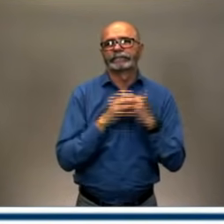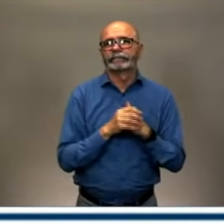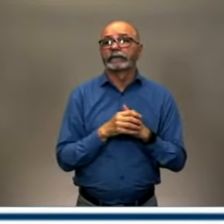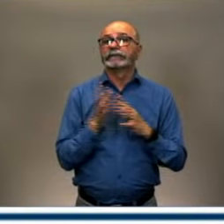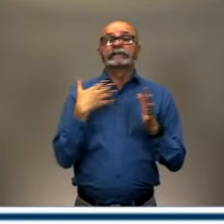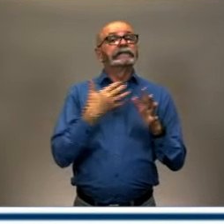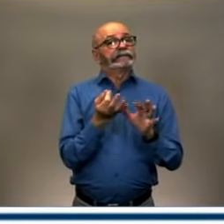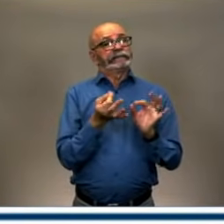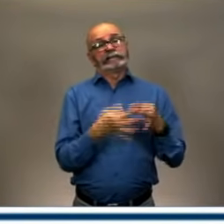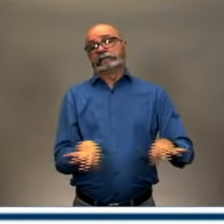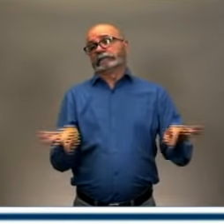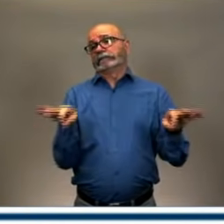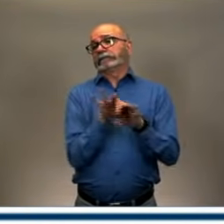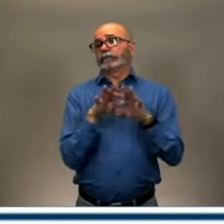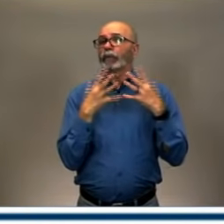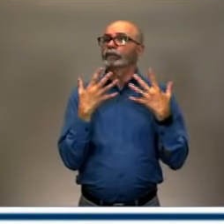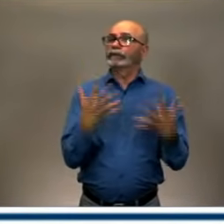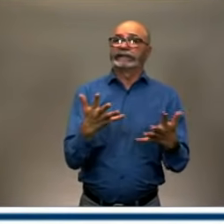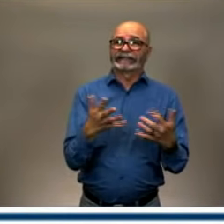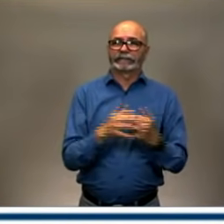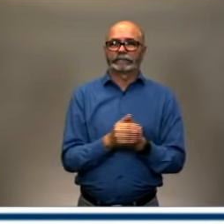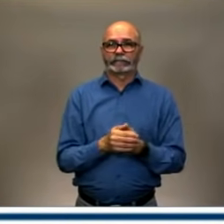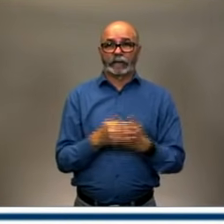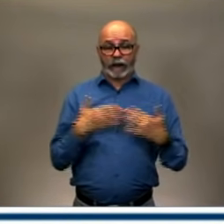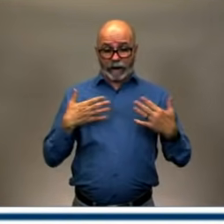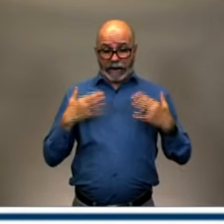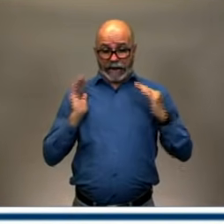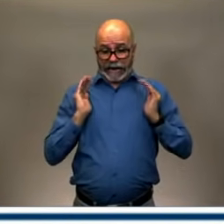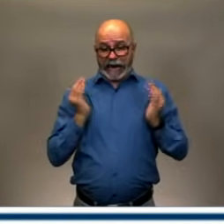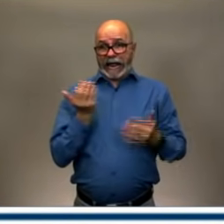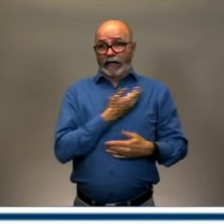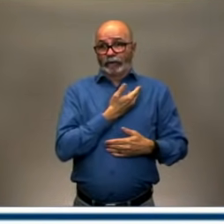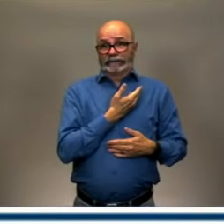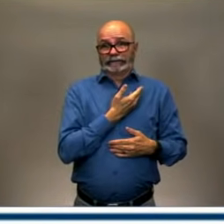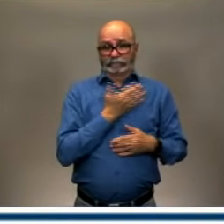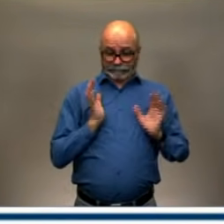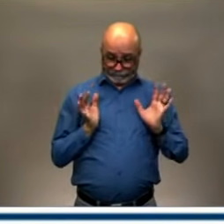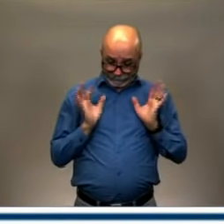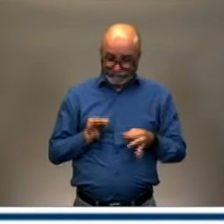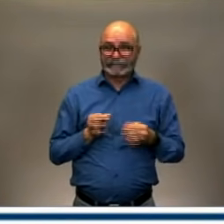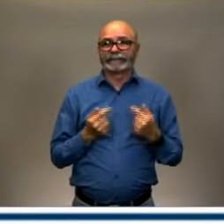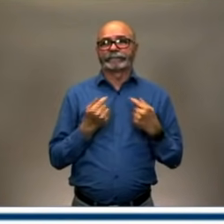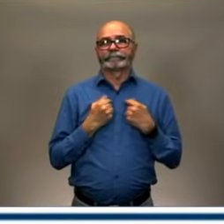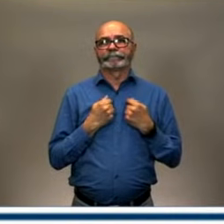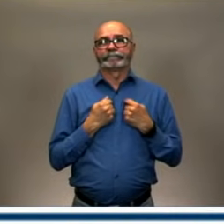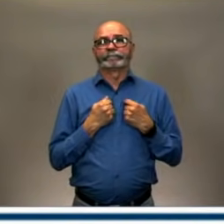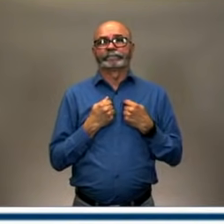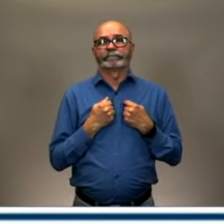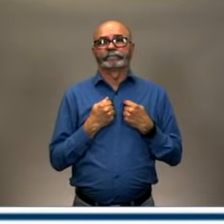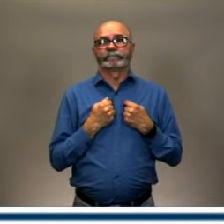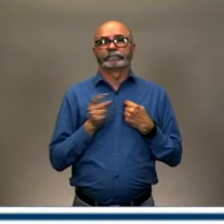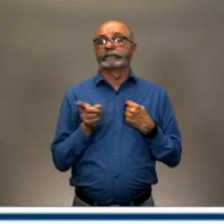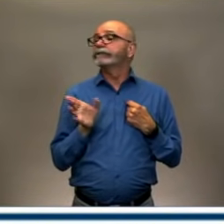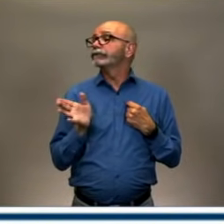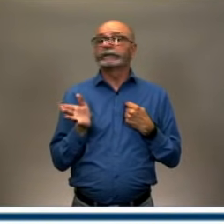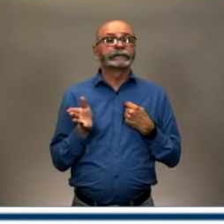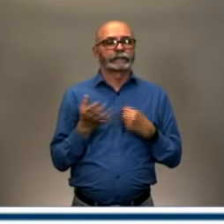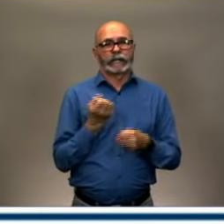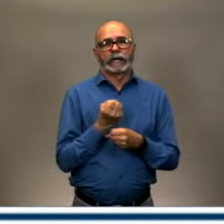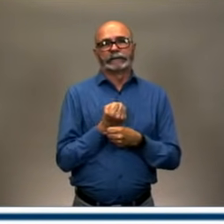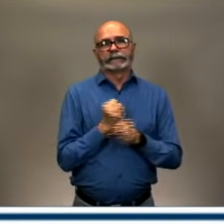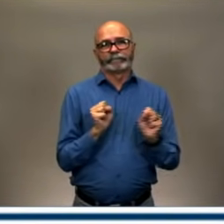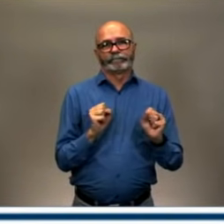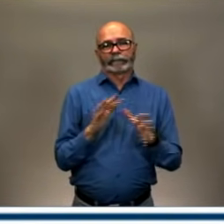continue to make sure that we make decisions based on the safety of Nova Scotians, and at the same